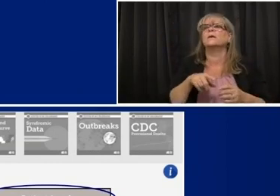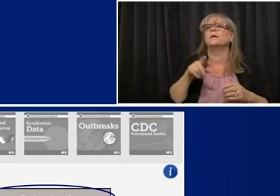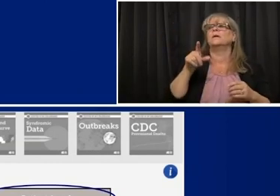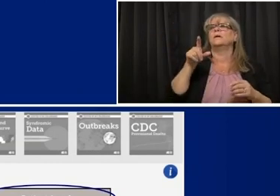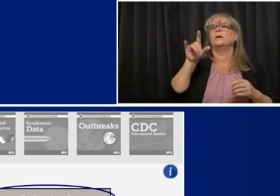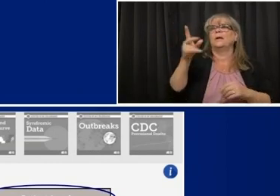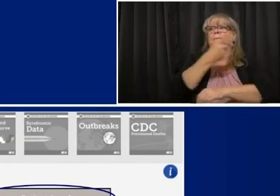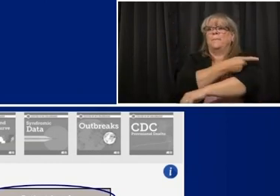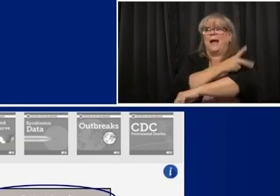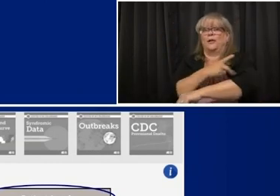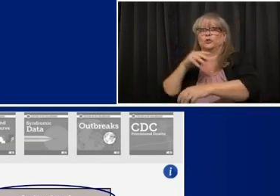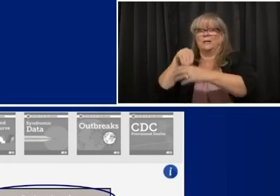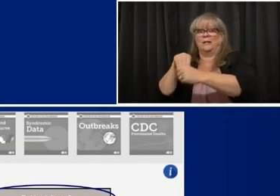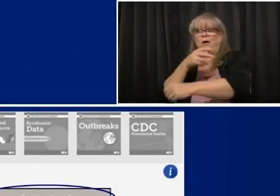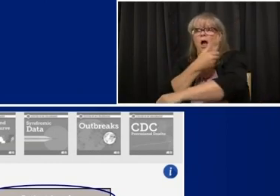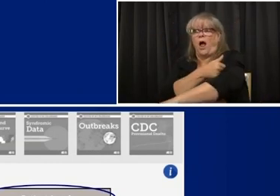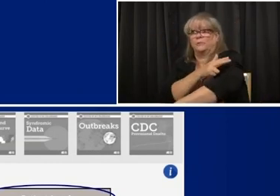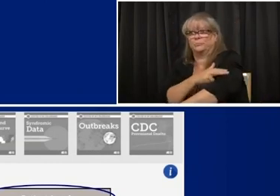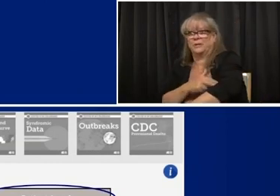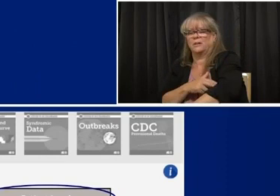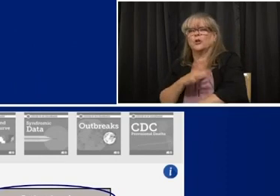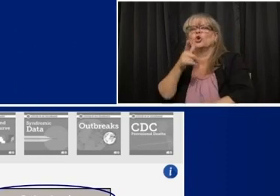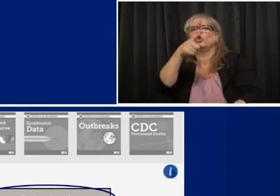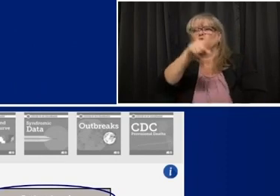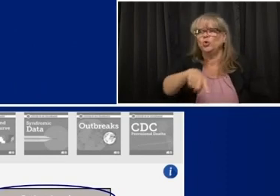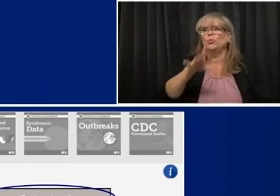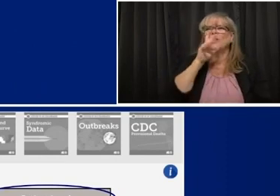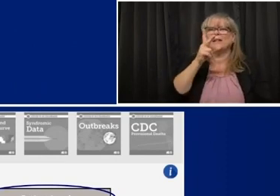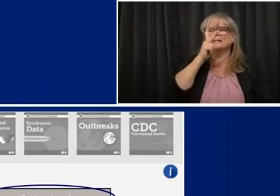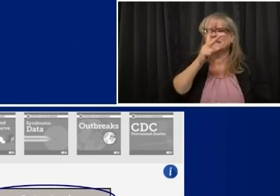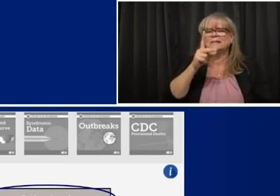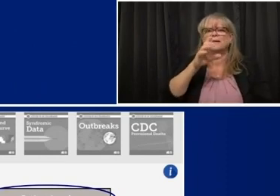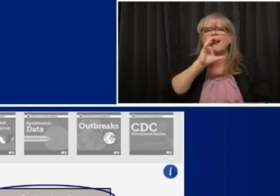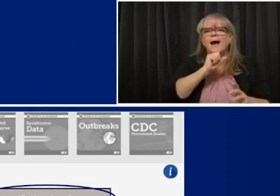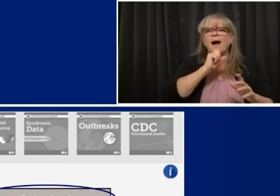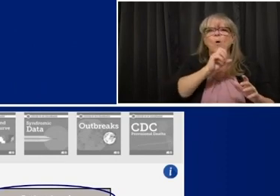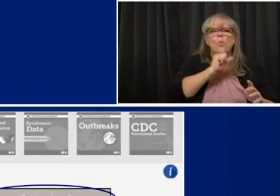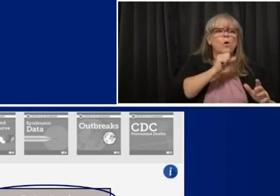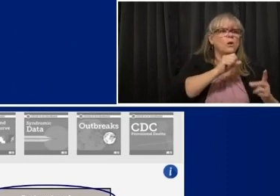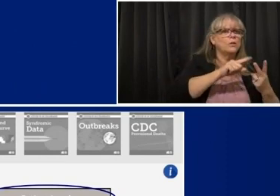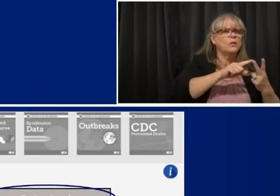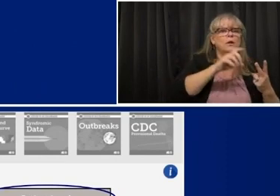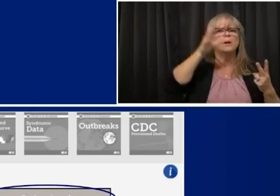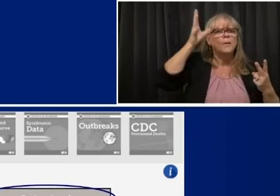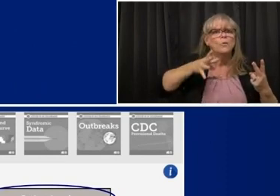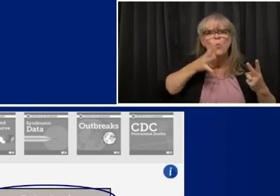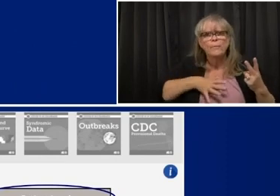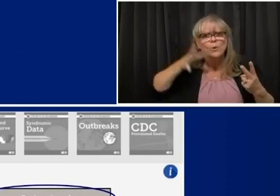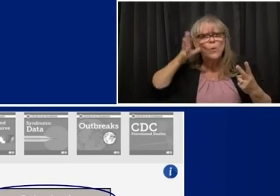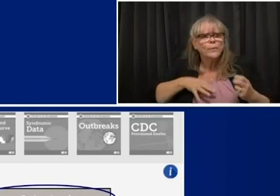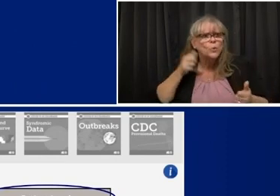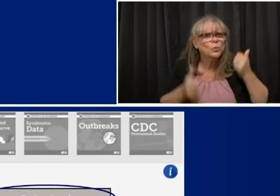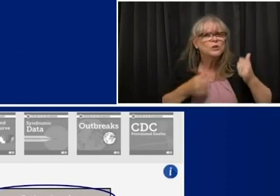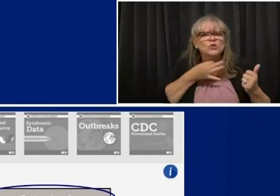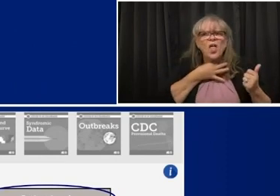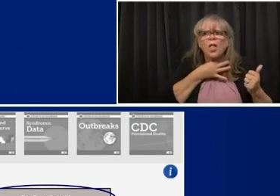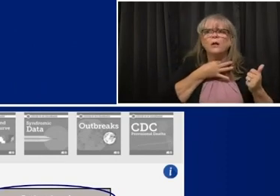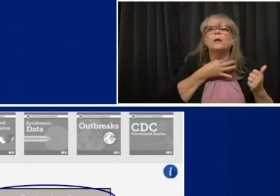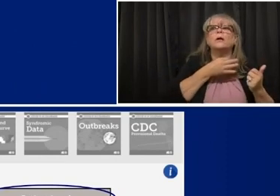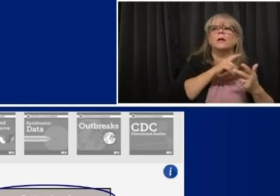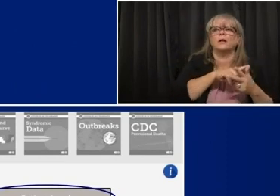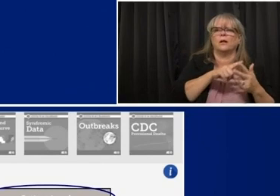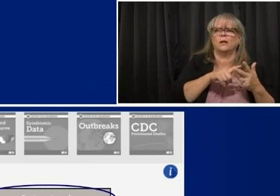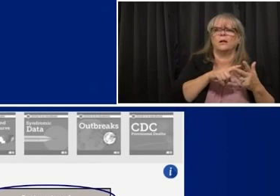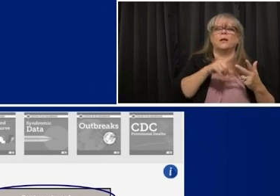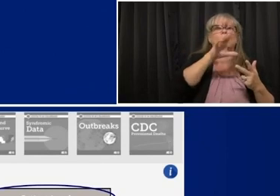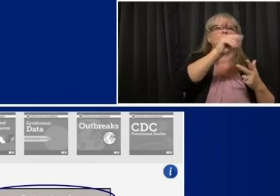age group, by sex, by race and ethnicity, and in this final tab, which I'm showing for you here, which is post-hospital location. So this